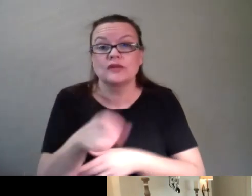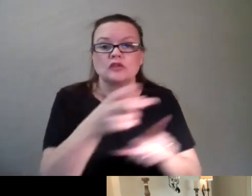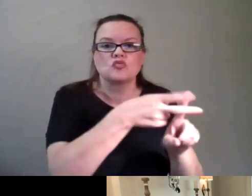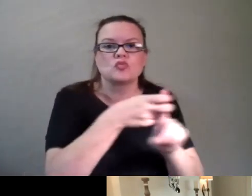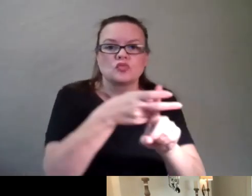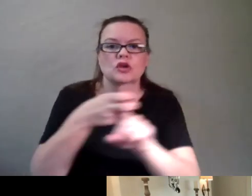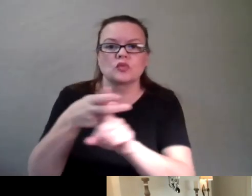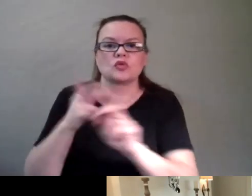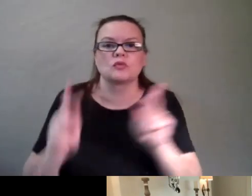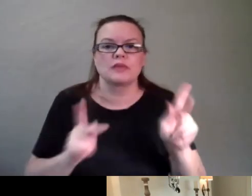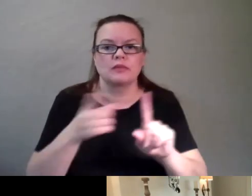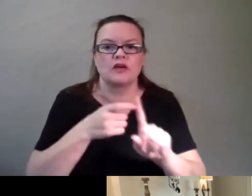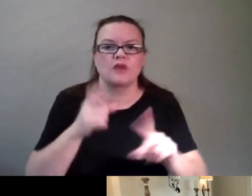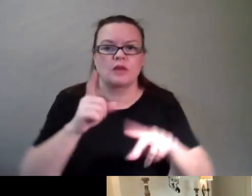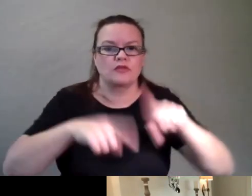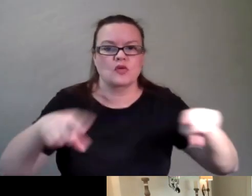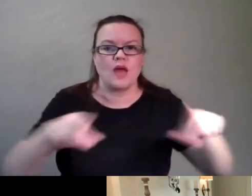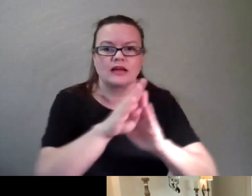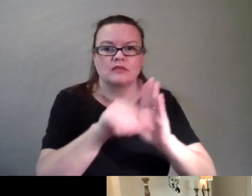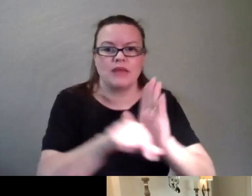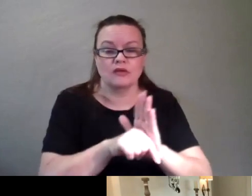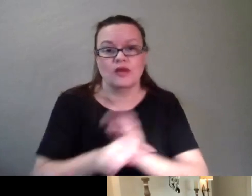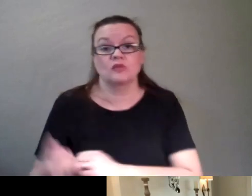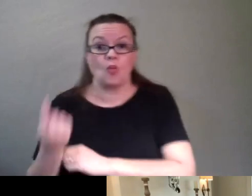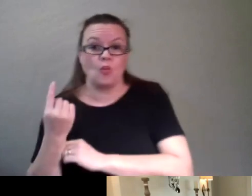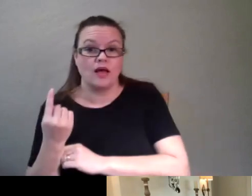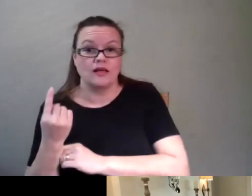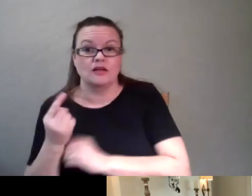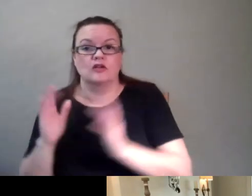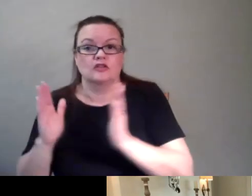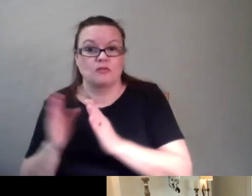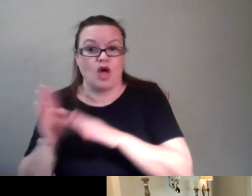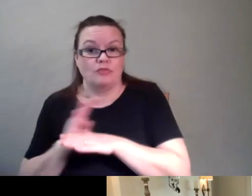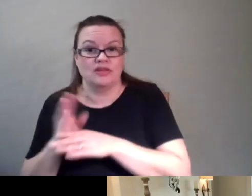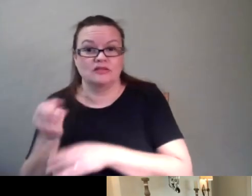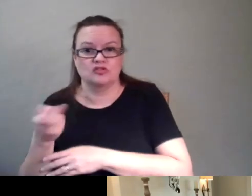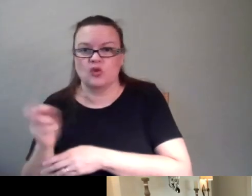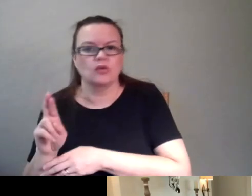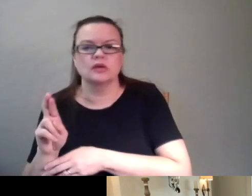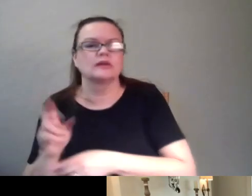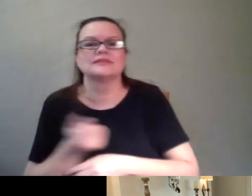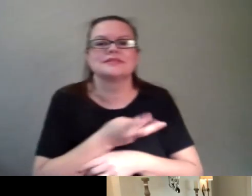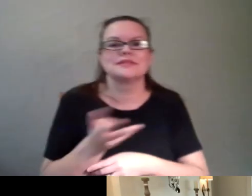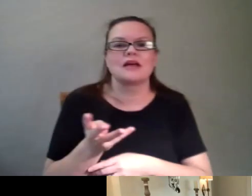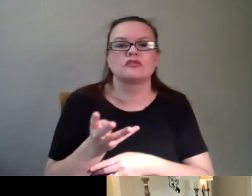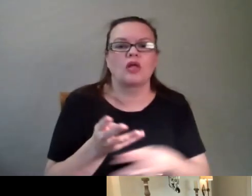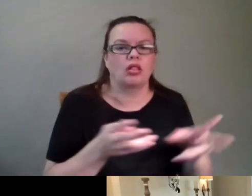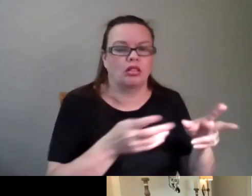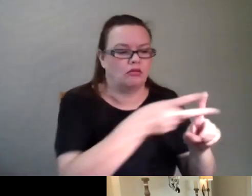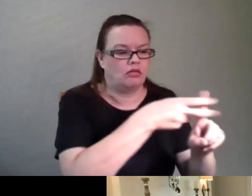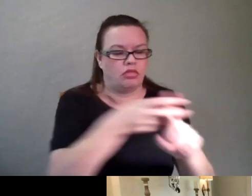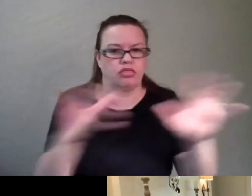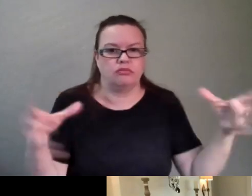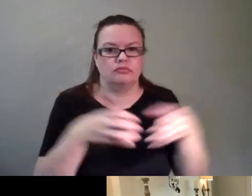of backgrounds so that there is a small business owner in every caucus who can say, listen, this just doesn't work. If you're a small